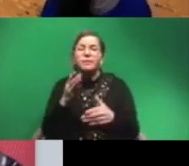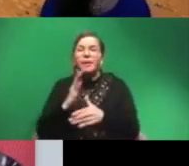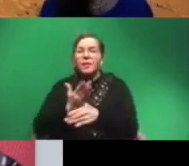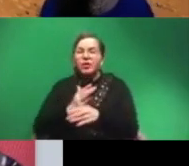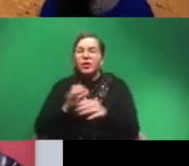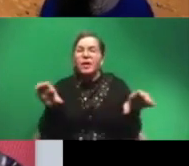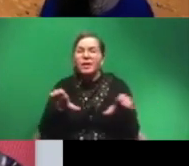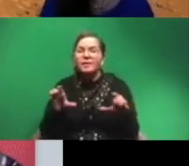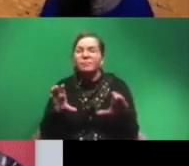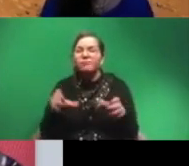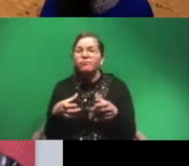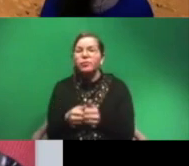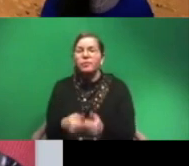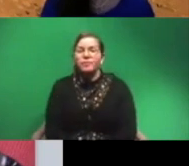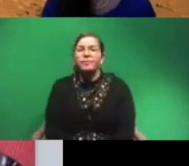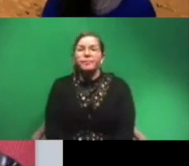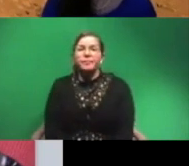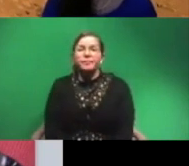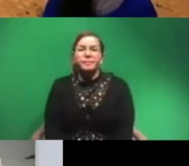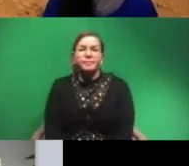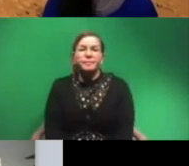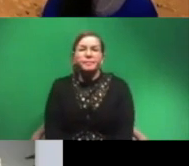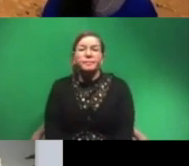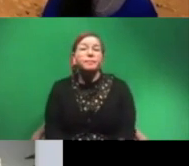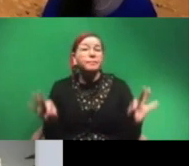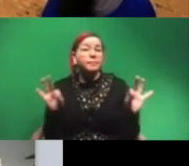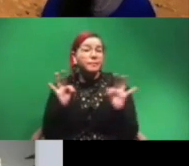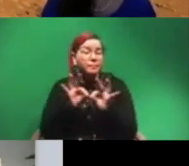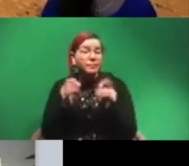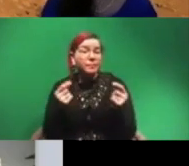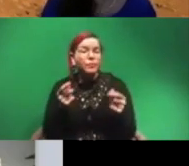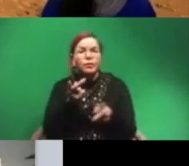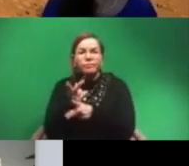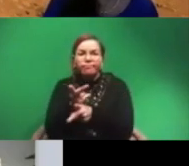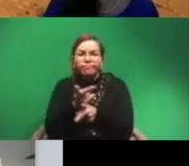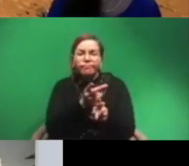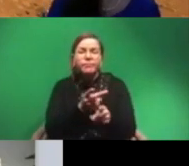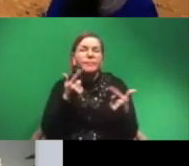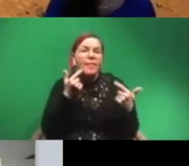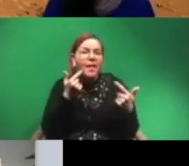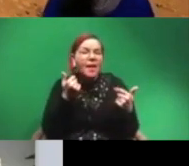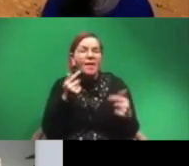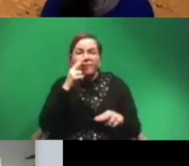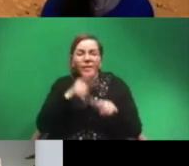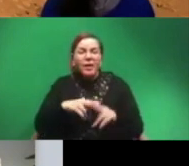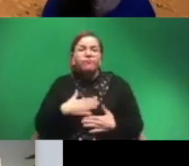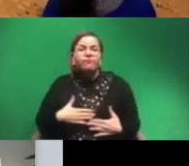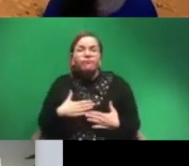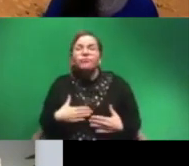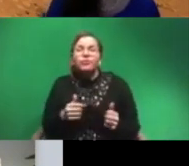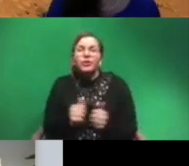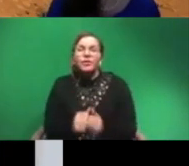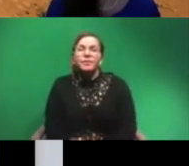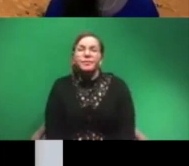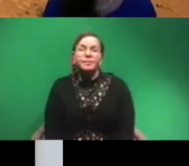as a group. And most importantly, we took care of each other. We laughed a lot. We had a lot of fun.